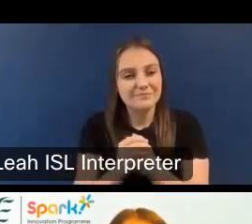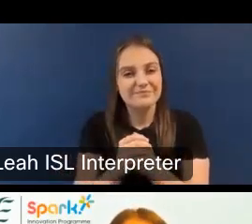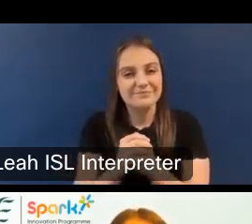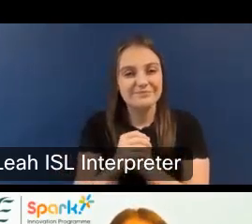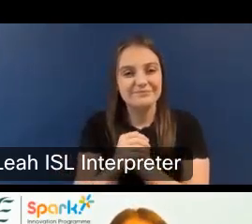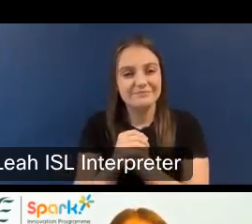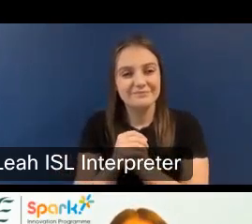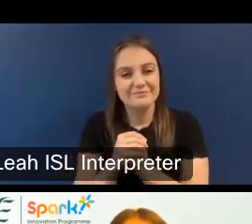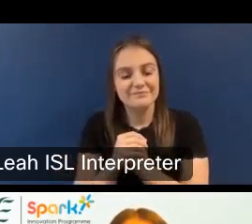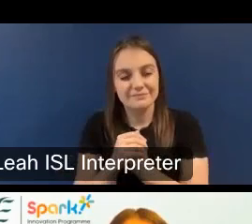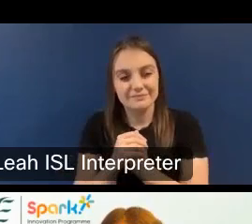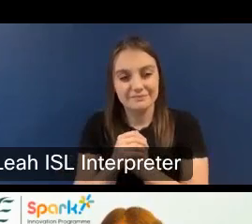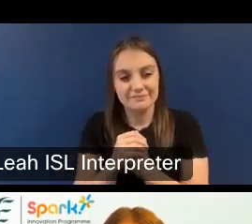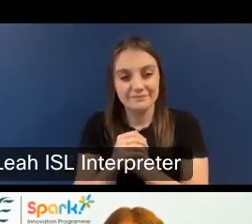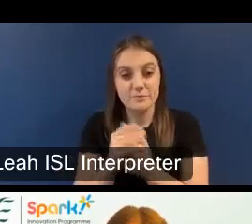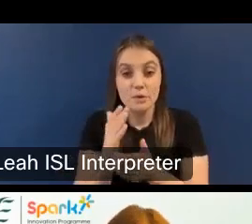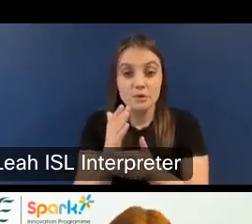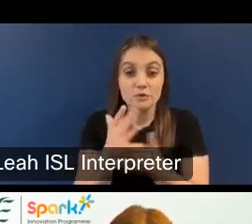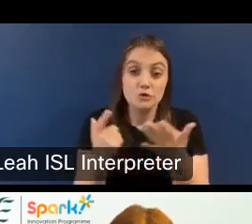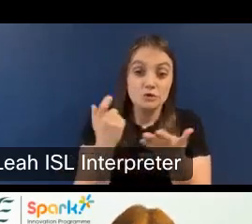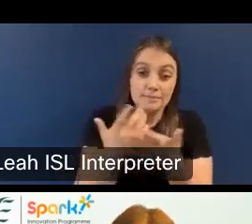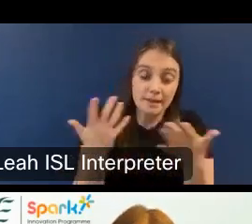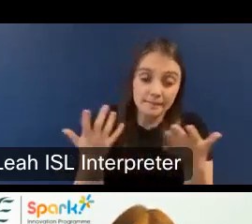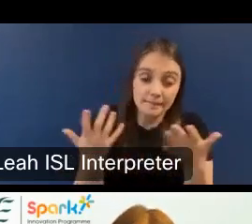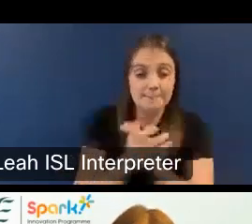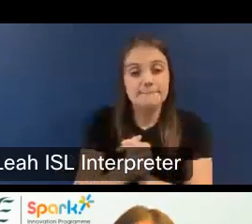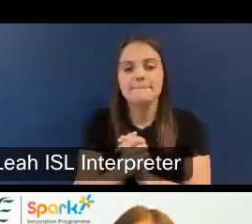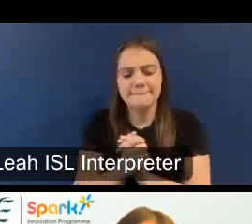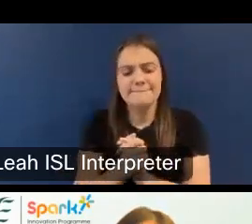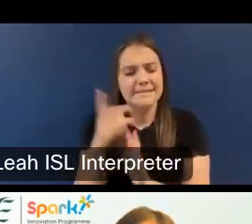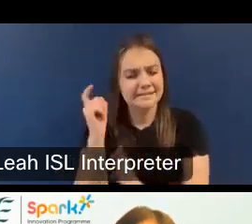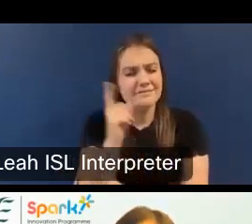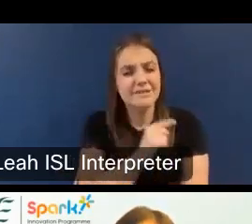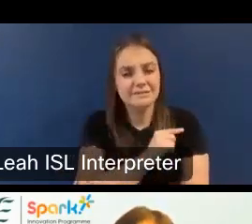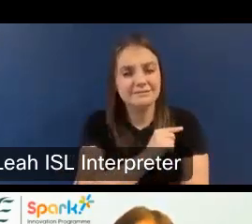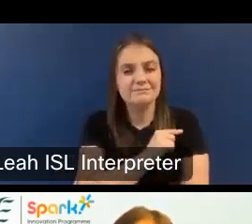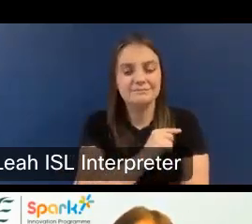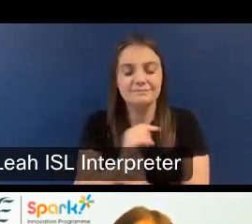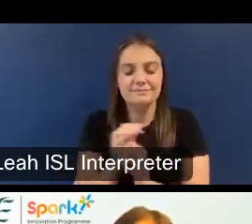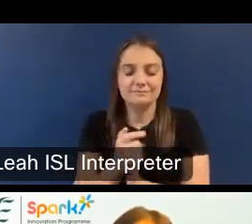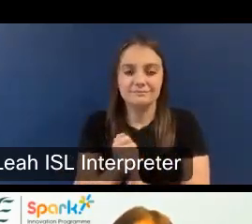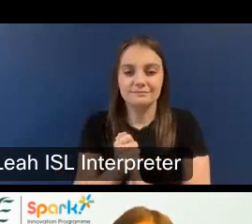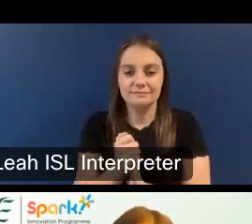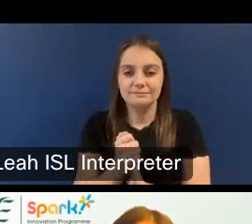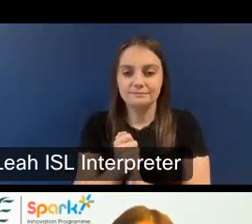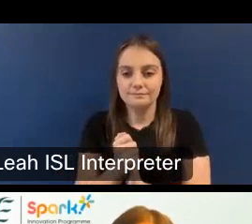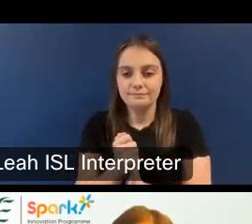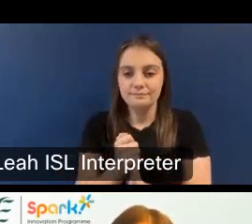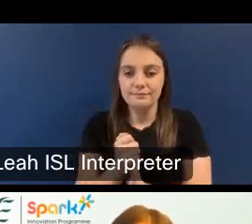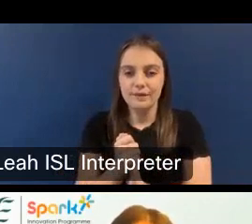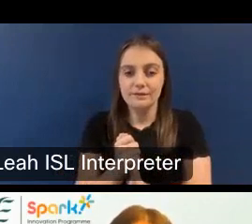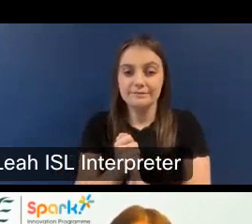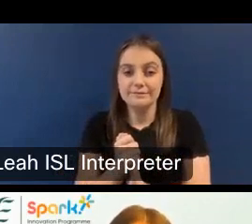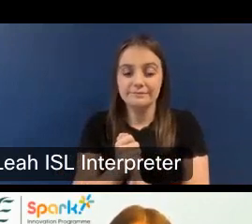slide. So sometimes that can be a little bit challenging, especially because there's a